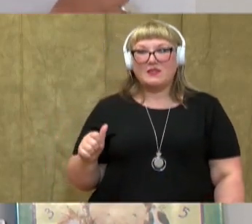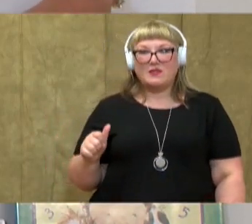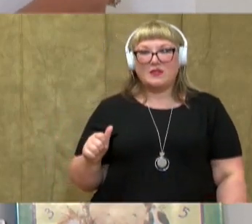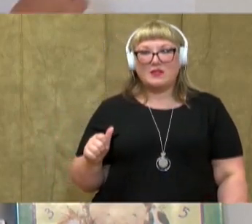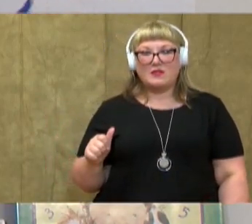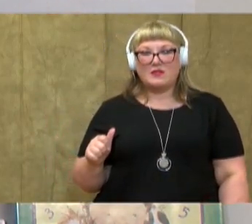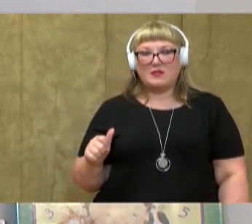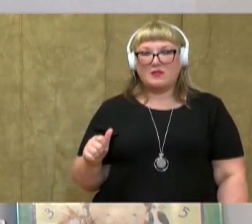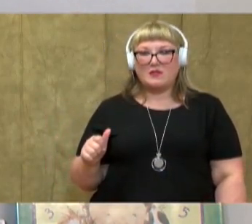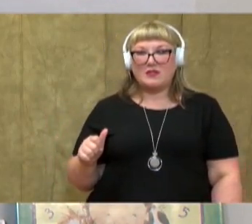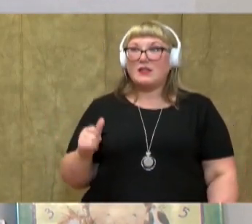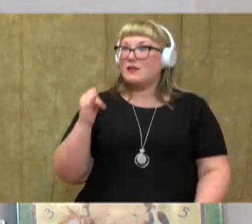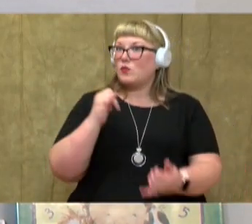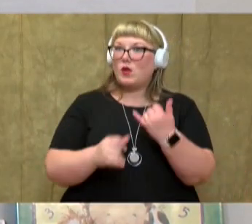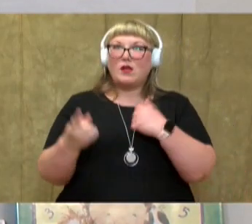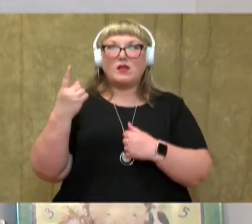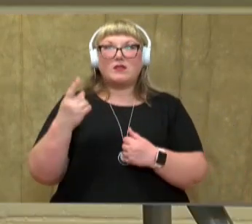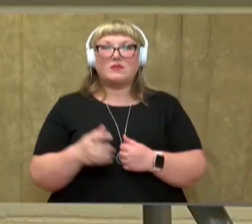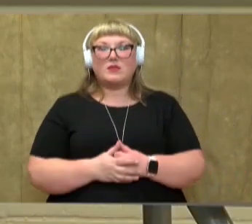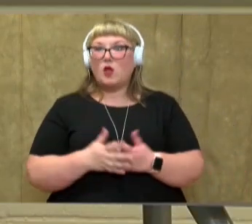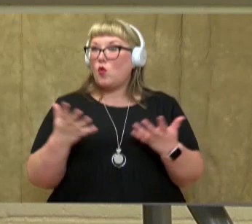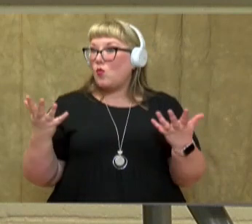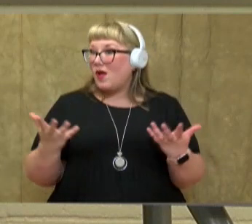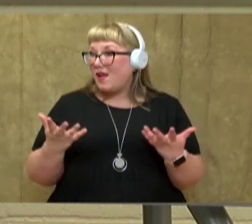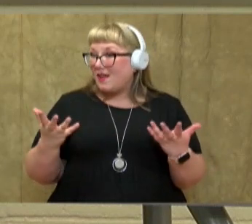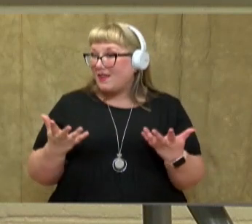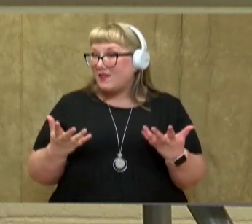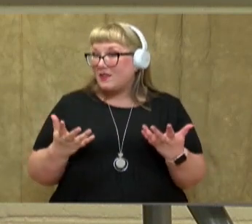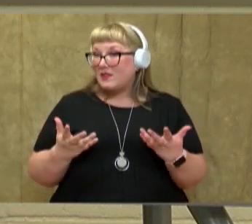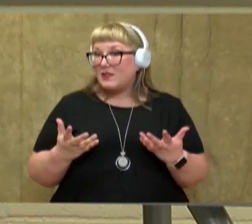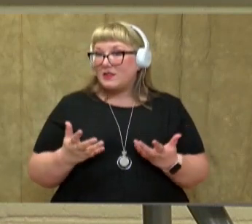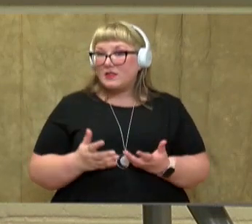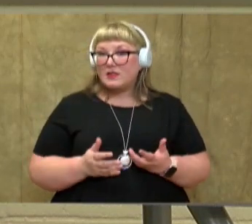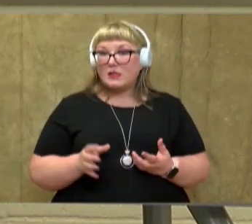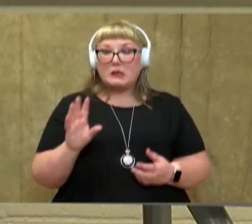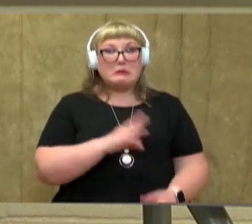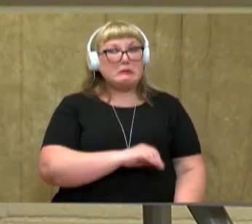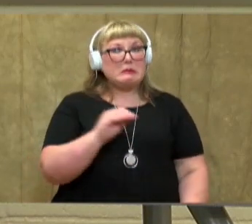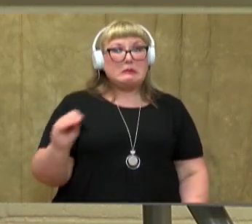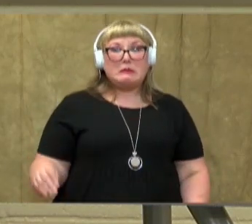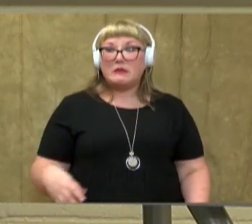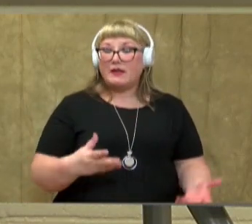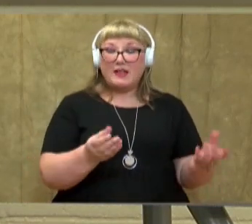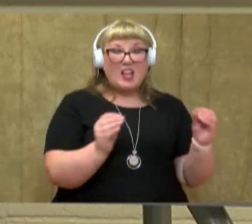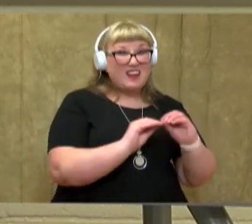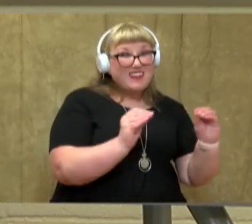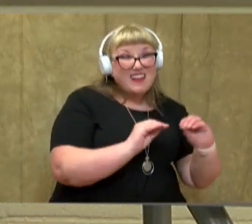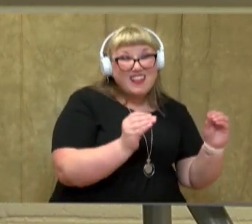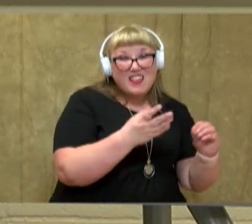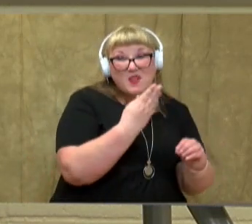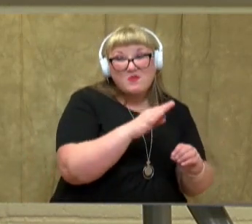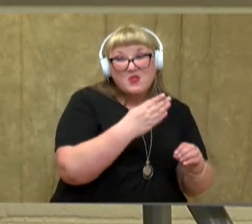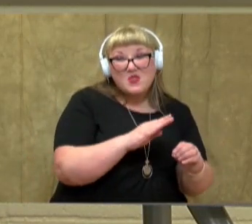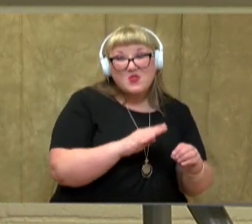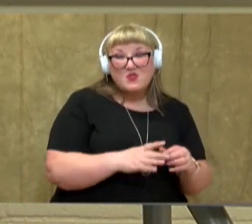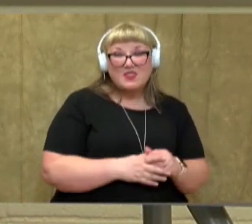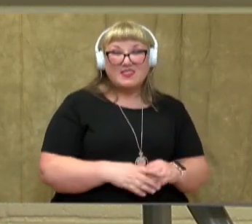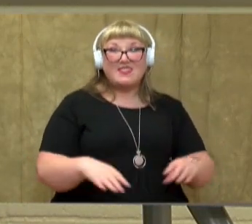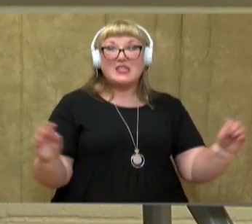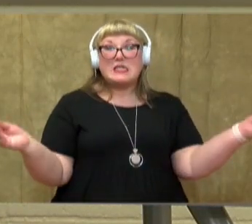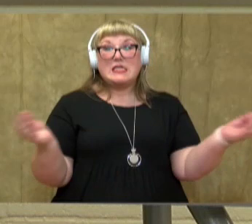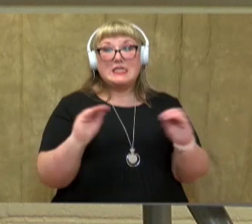10. All right, our last way to make 10. We're moving our last guinea pig over. So our